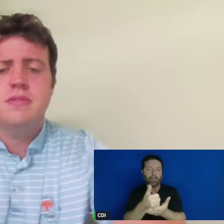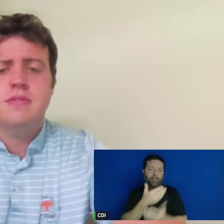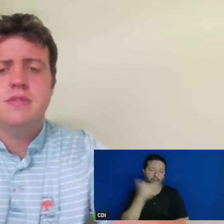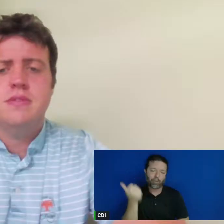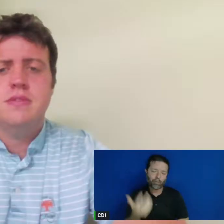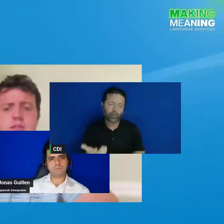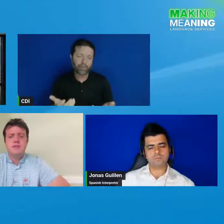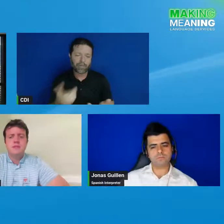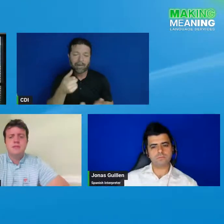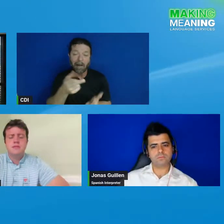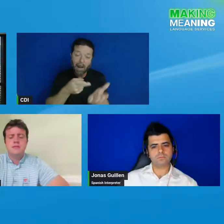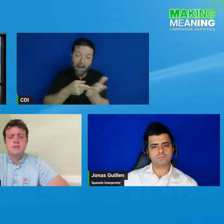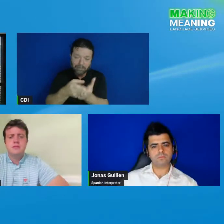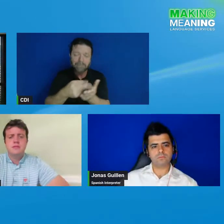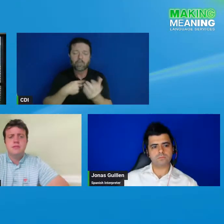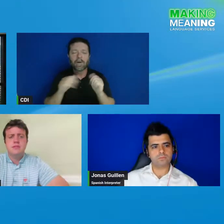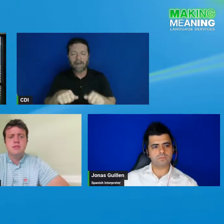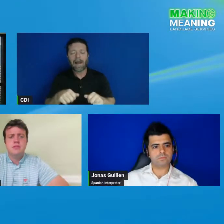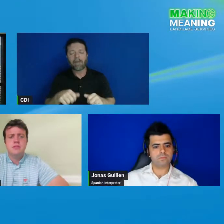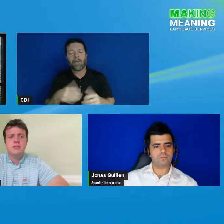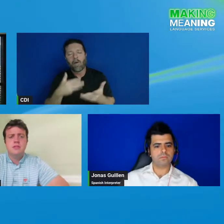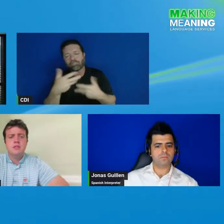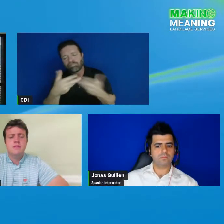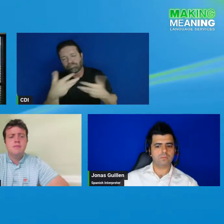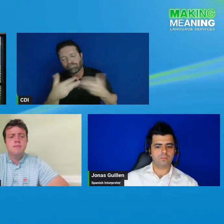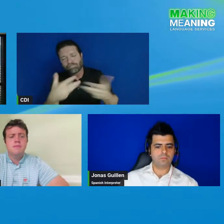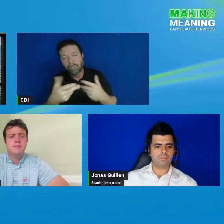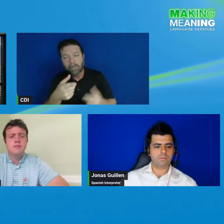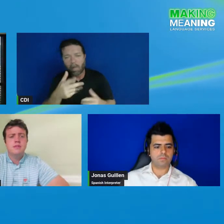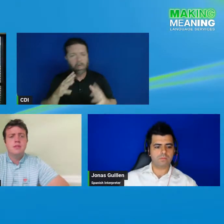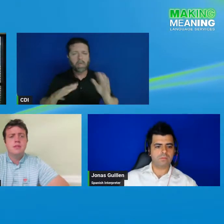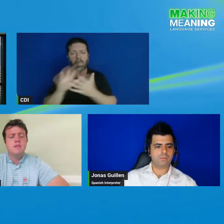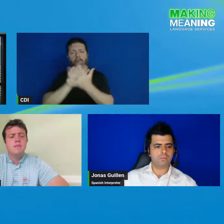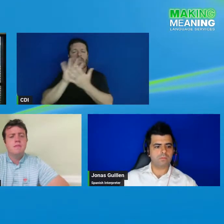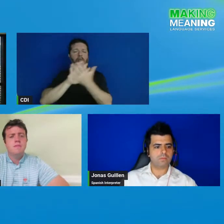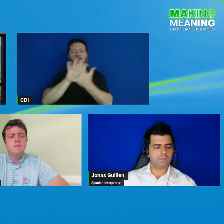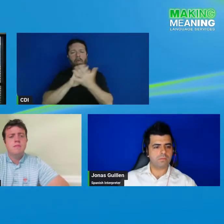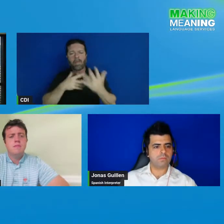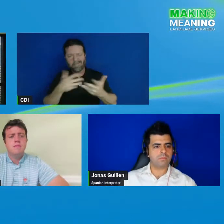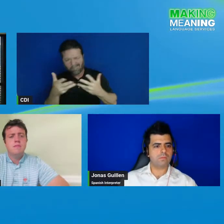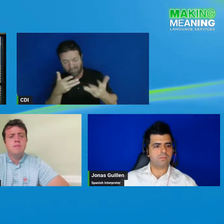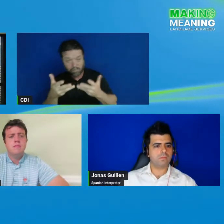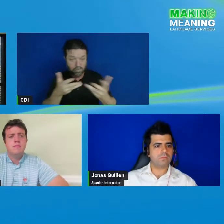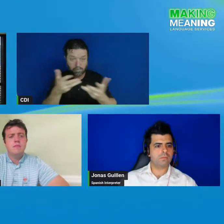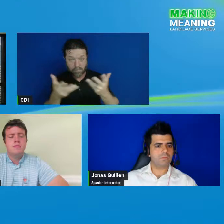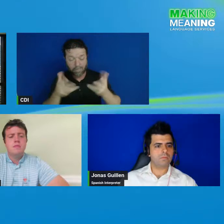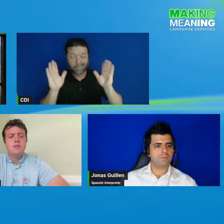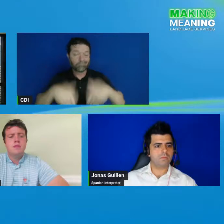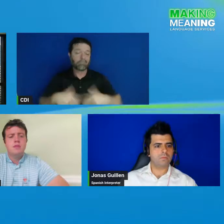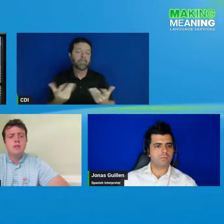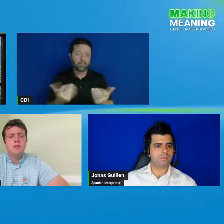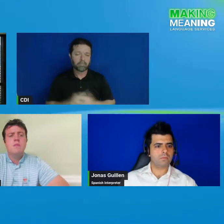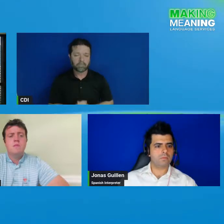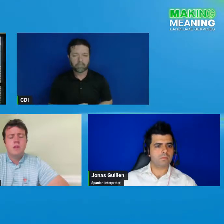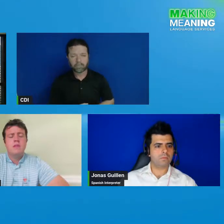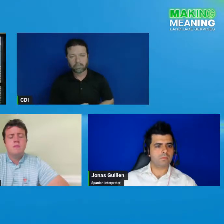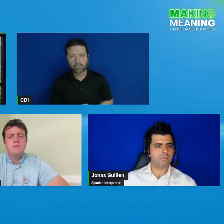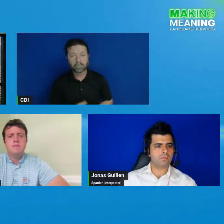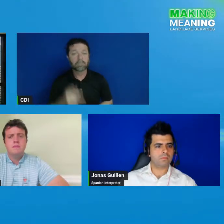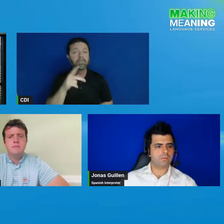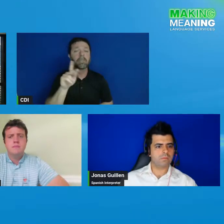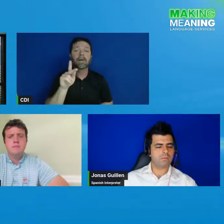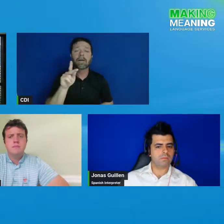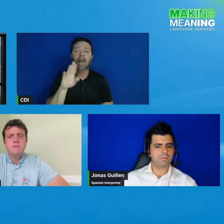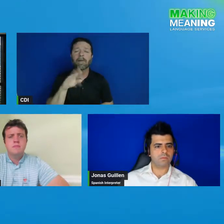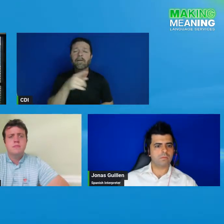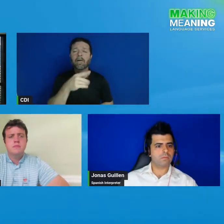Yeah, perfect. And then are there typically other options for somebody that maybe can't do VRI because of their